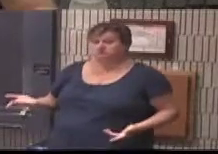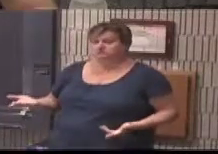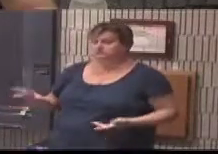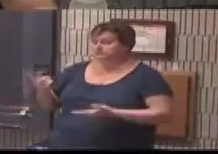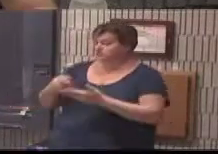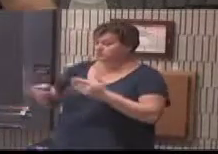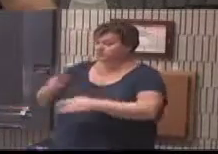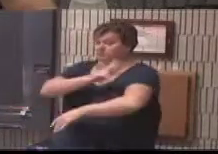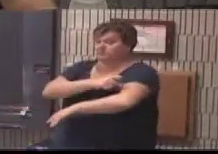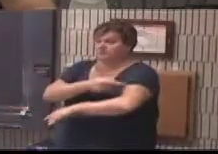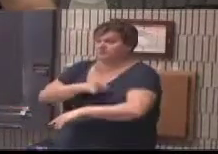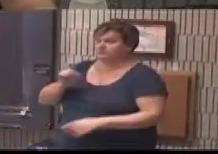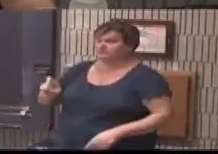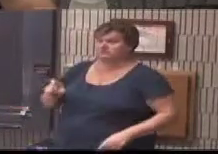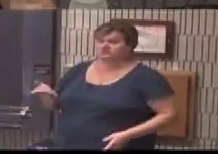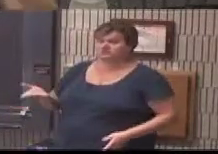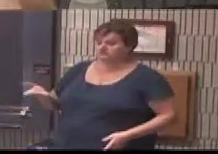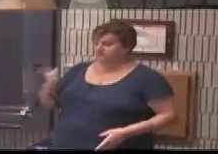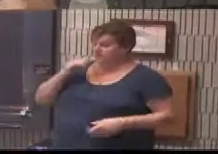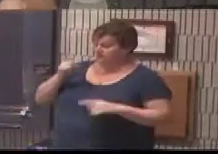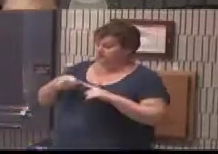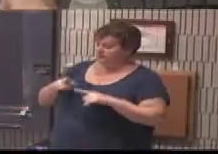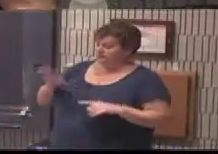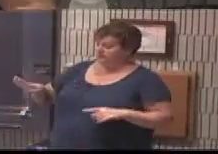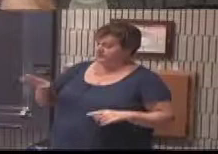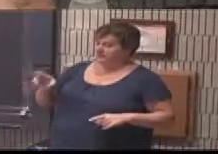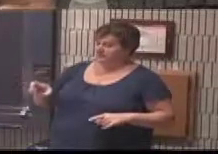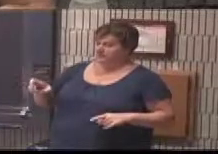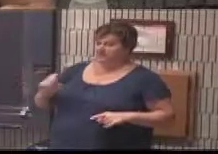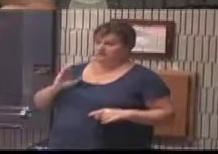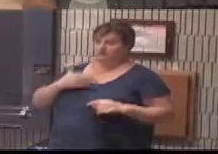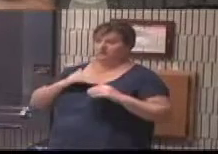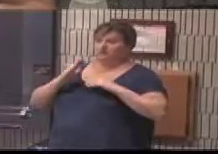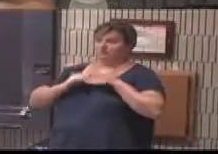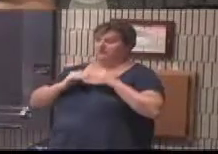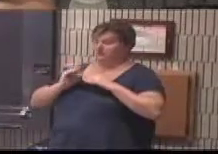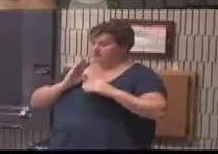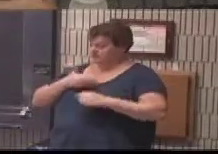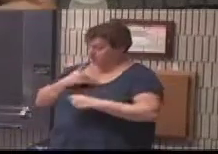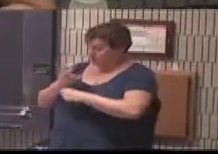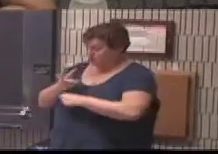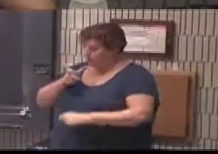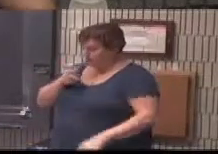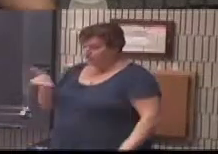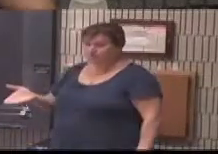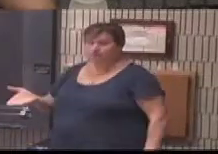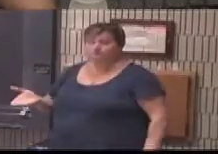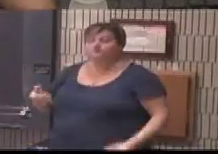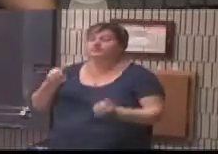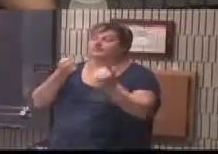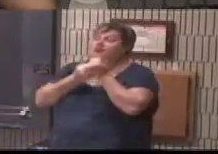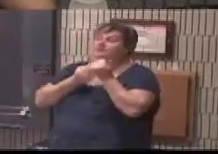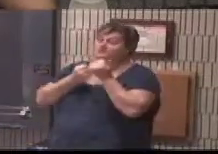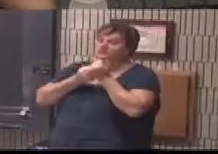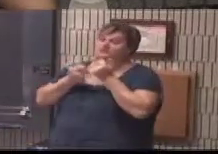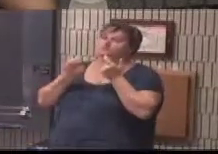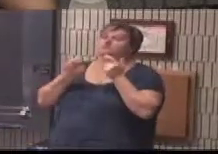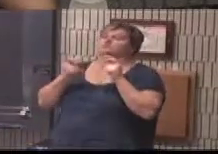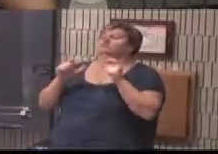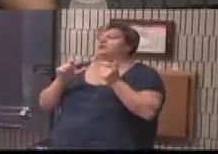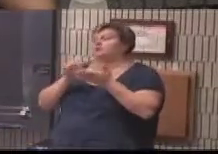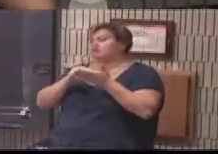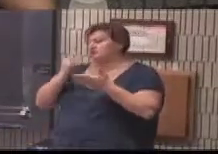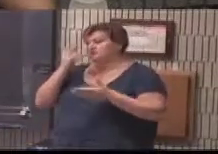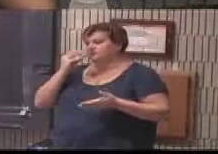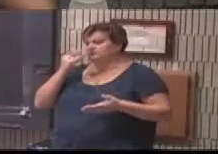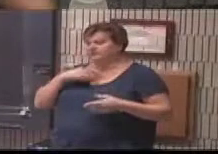what does the patient need? And we just thought about the patients in our building, under our roof, under our care. And advocacy has been a great learning experience for me